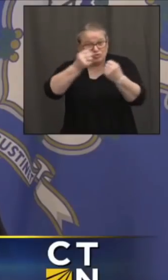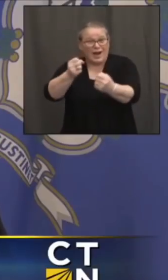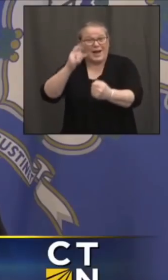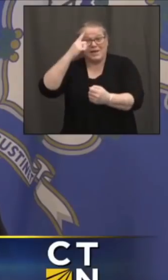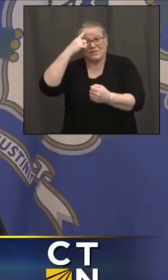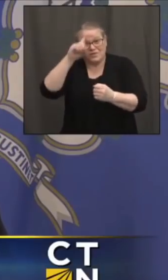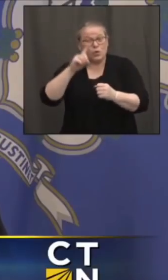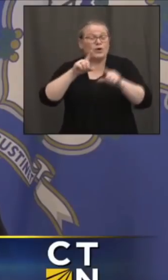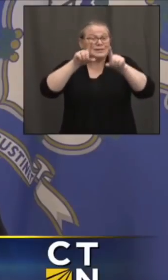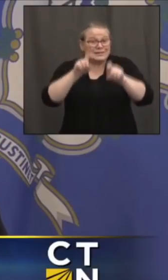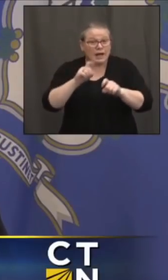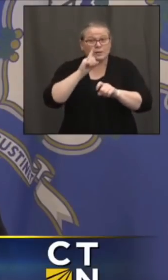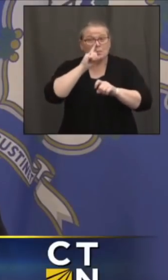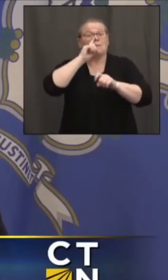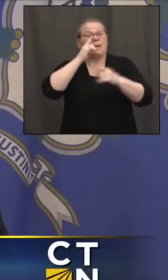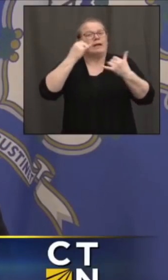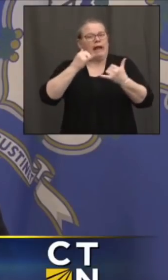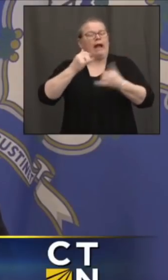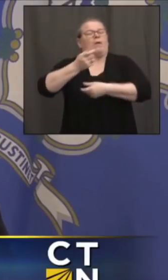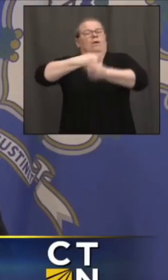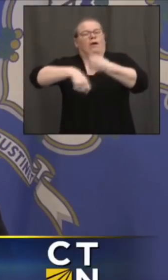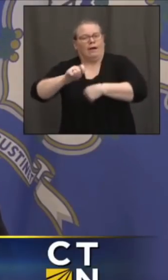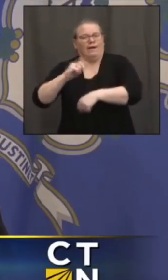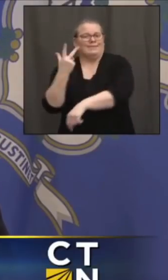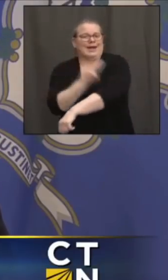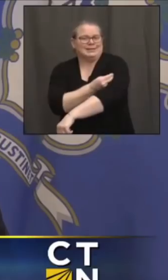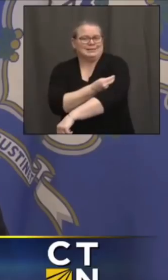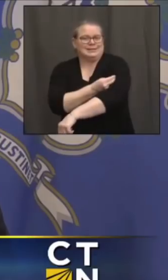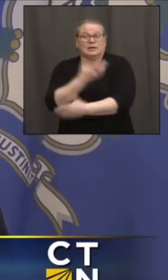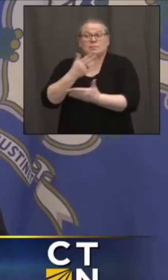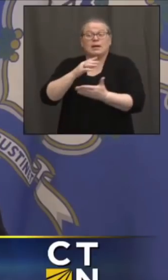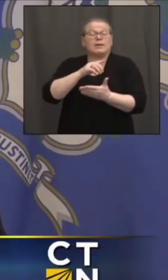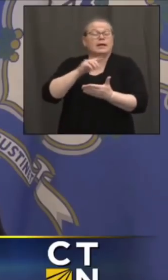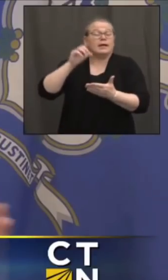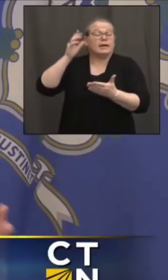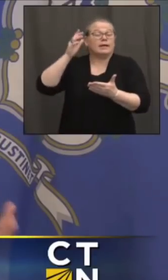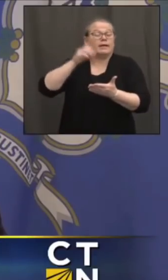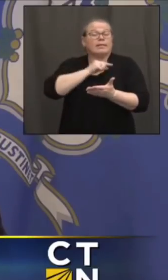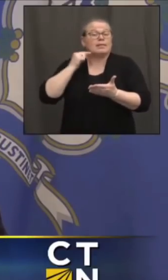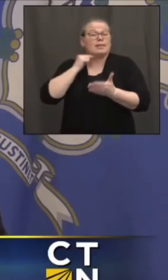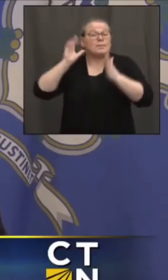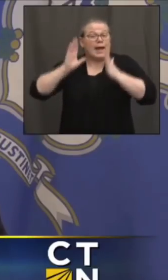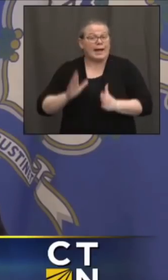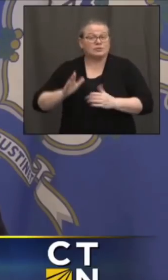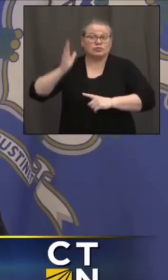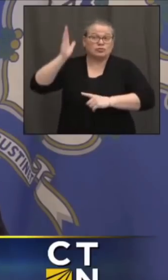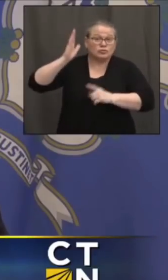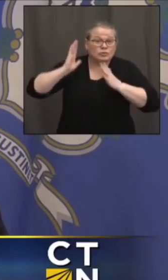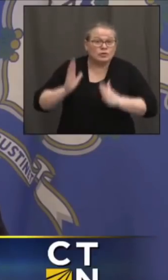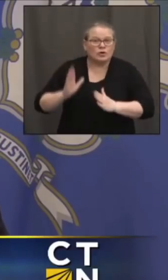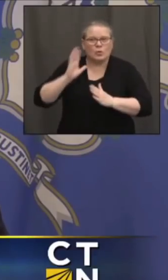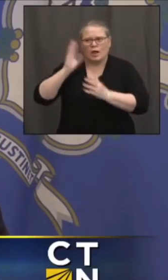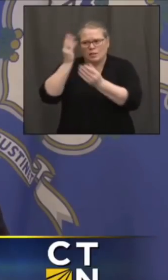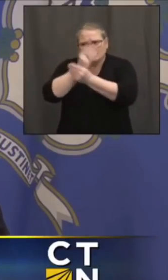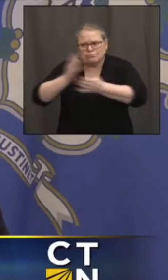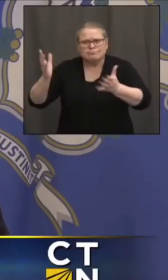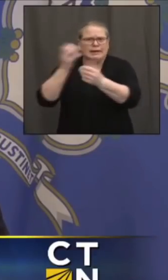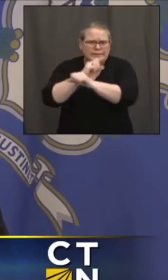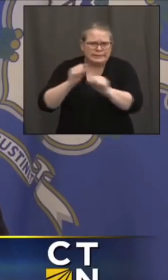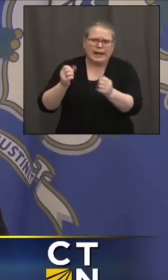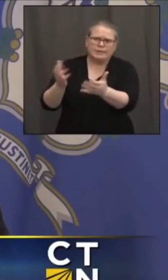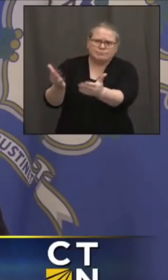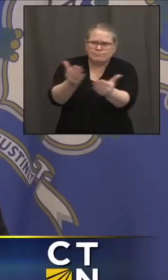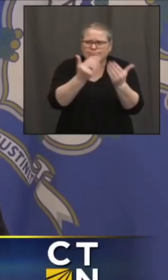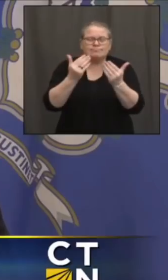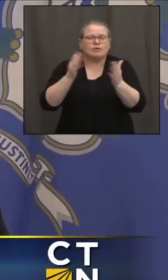service. It's safe and effective. Do it for your community. You maybe saw during the Super Bowl, the public service announcements we had. We're working